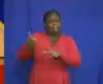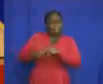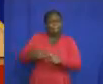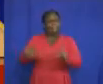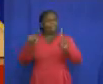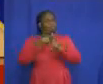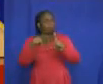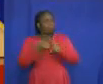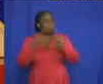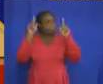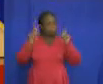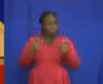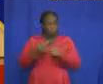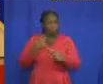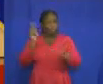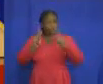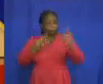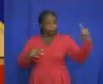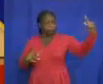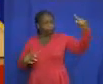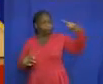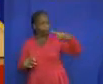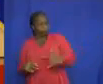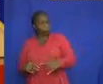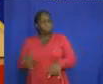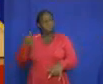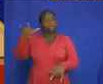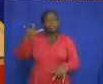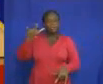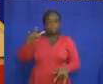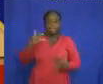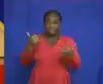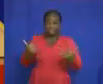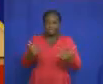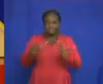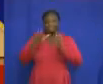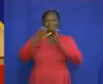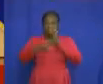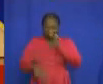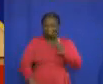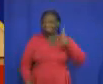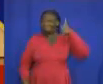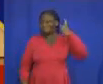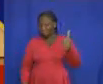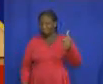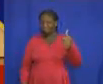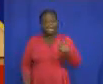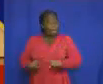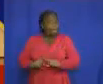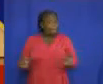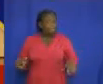tests from passengers arriving at KIA has declined considerably.